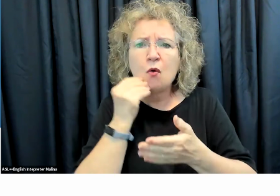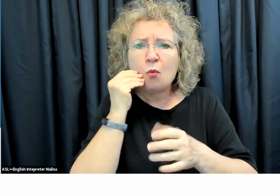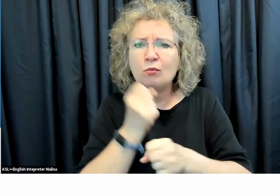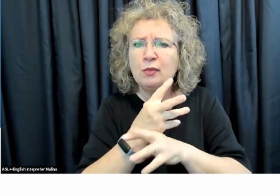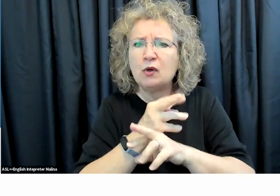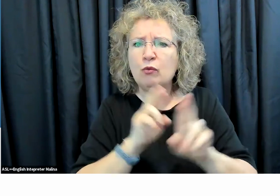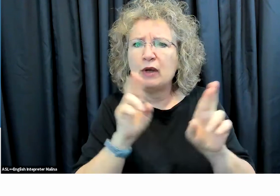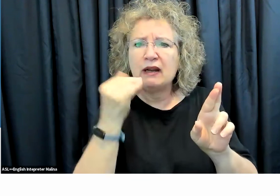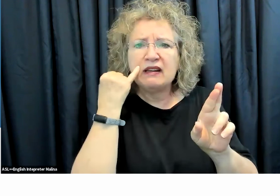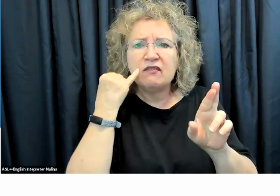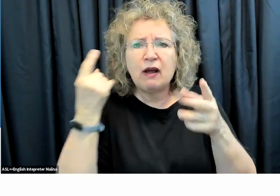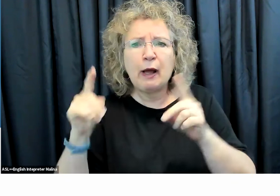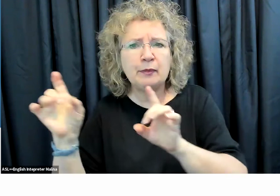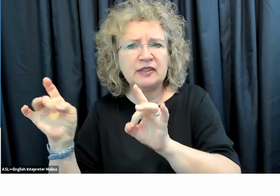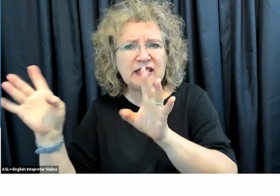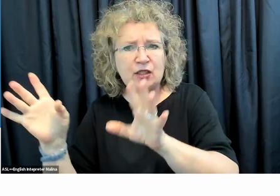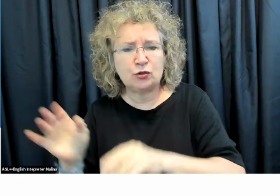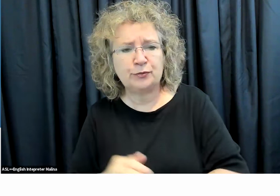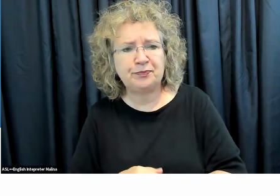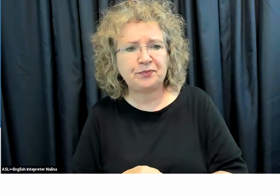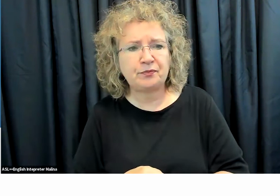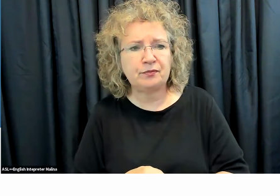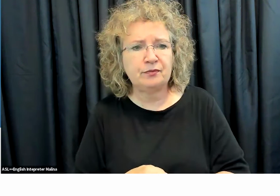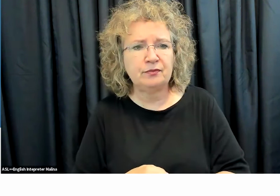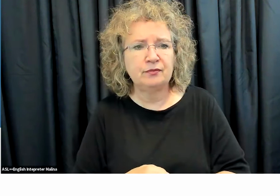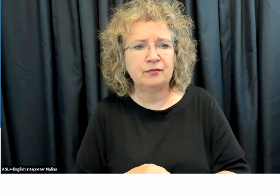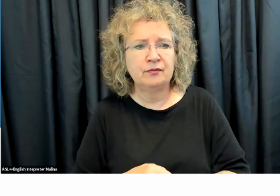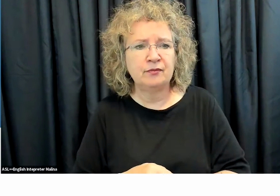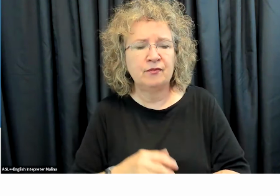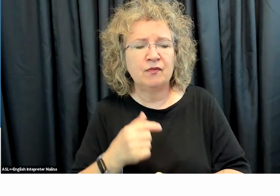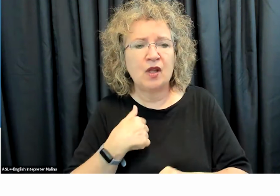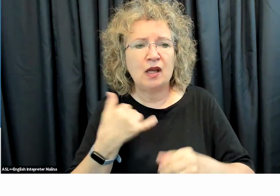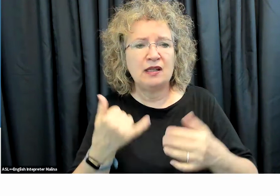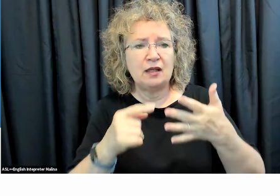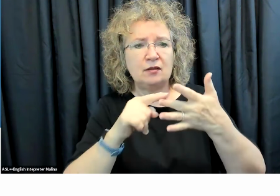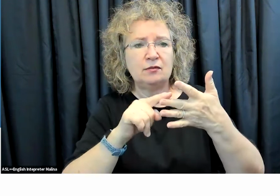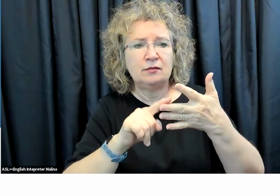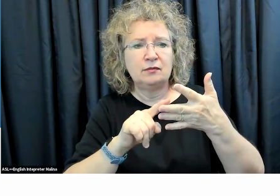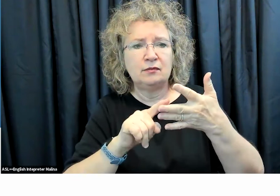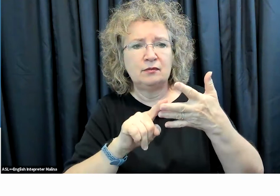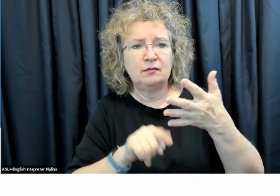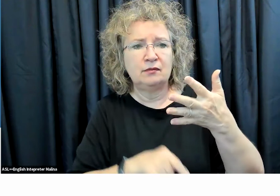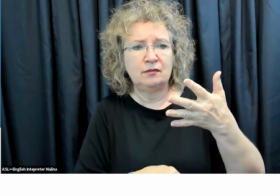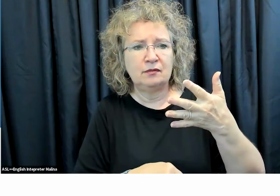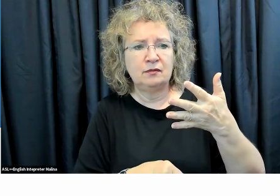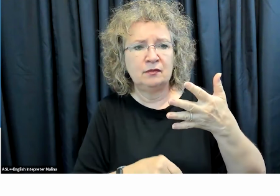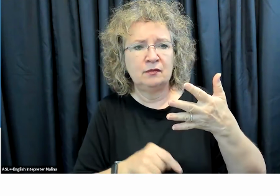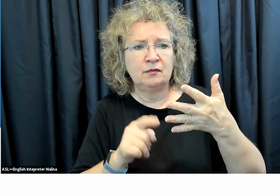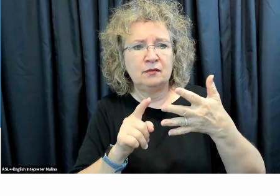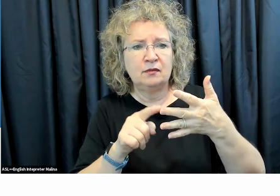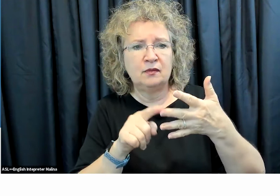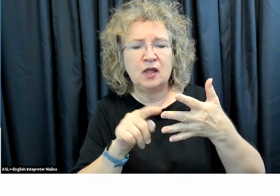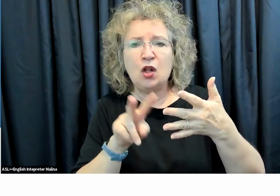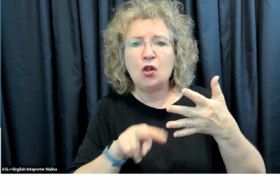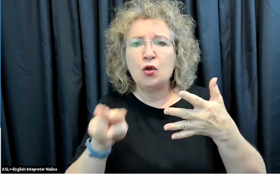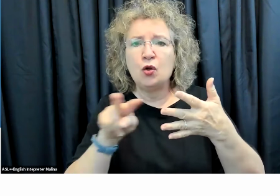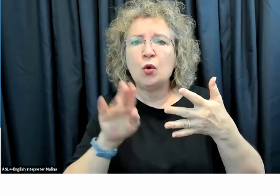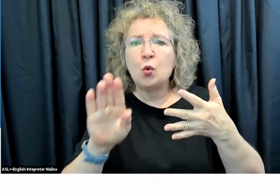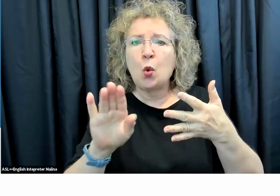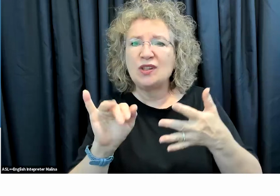What I'm going to address today are the additional bullets here. The first is to review your insurance